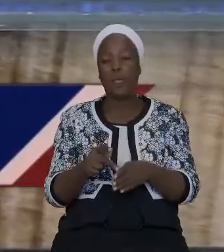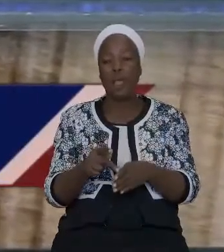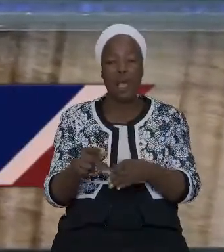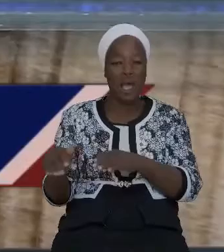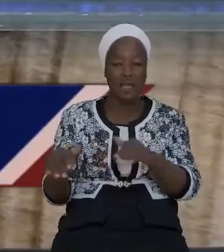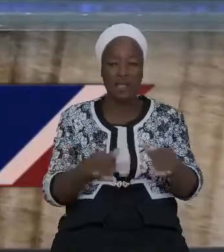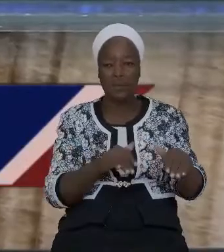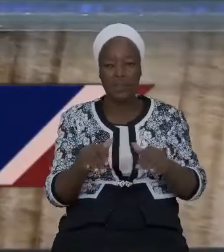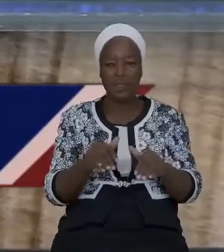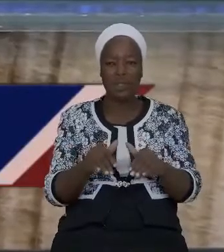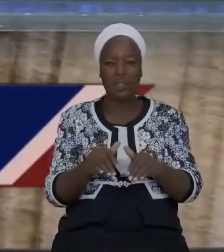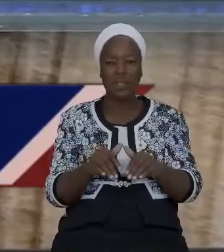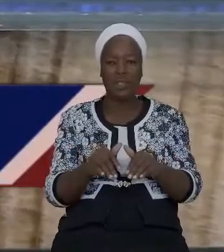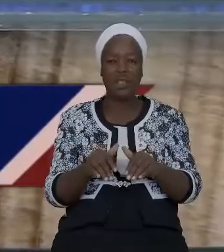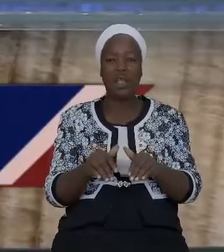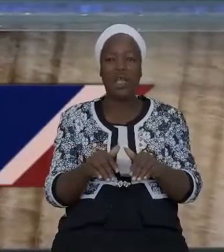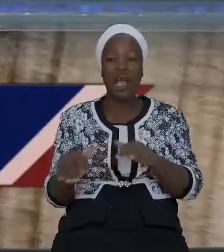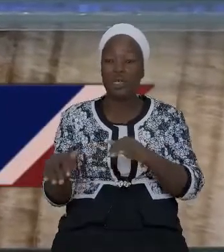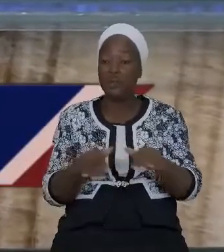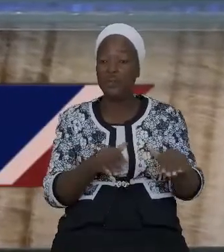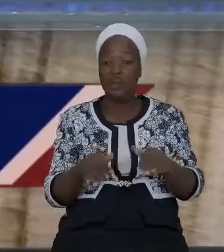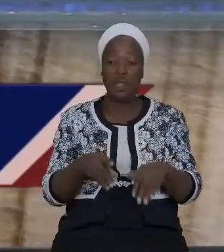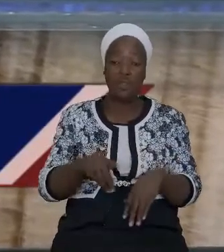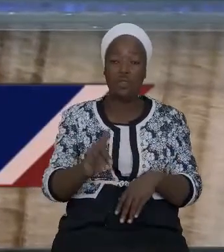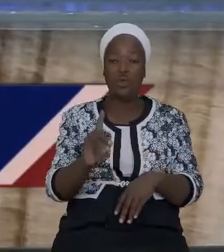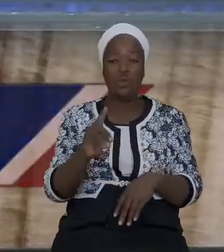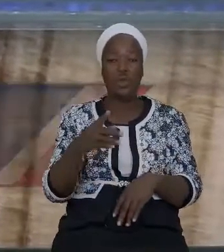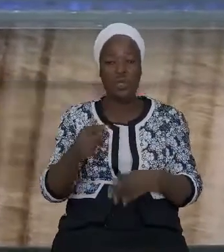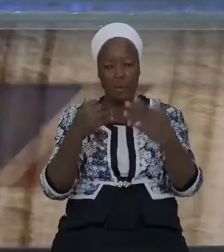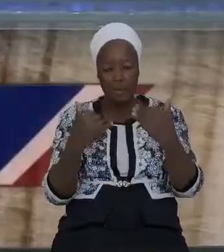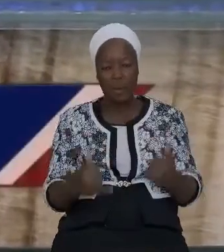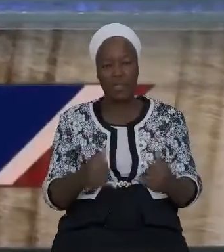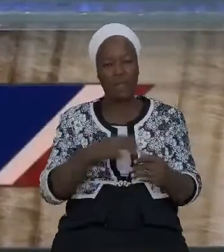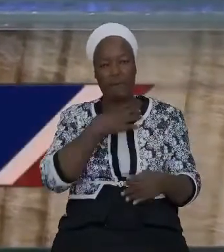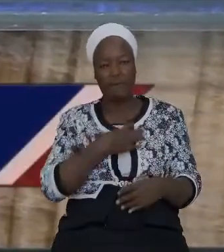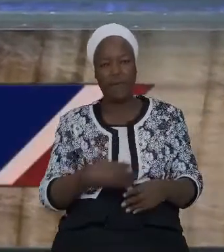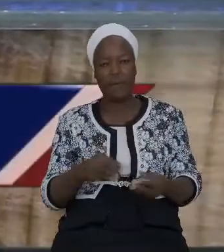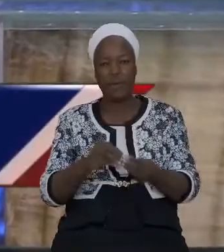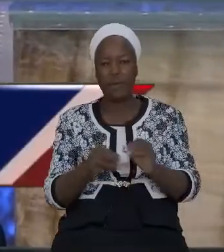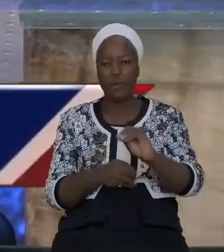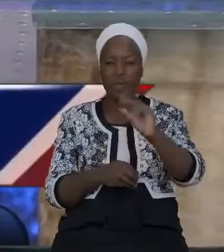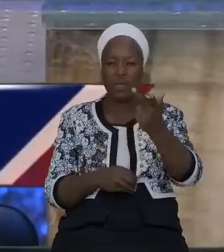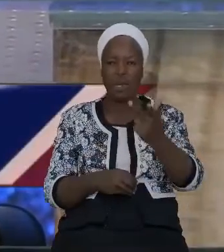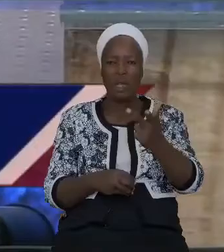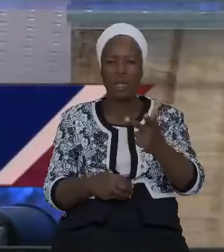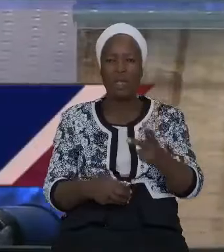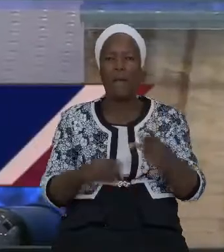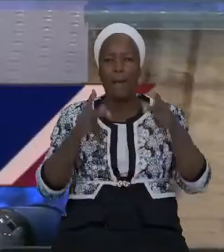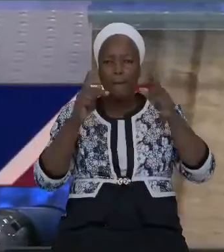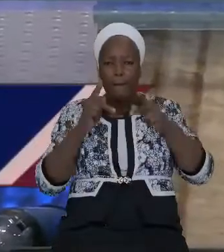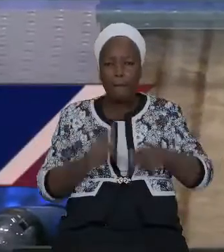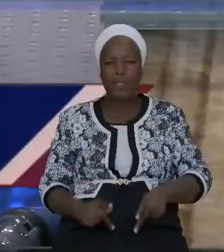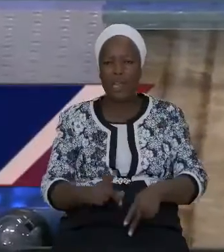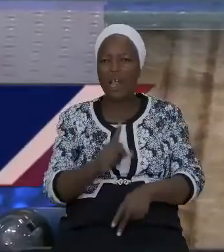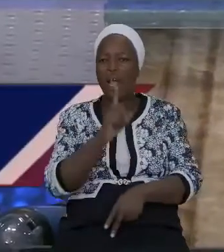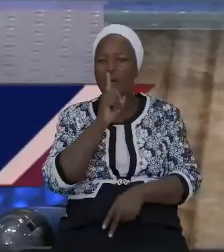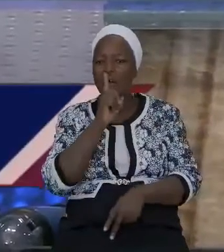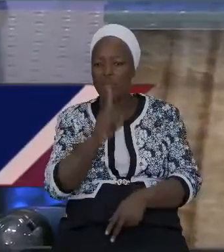the present famine. Number three, personal assurance